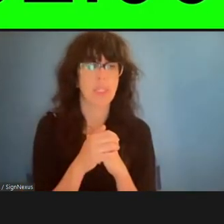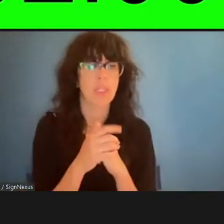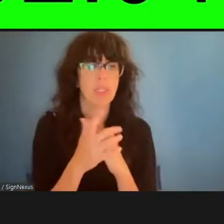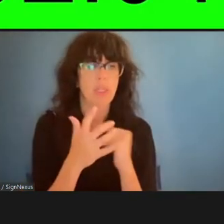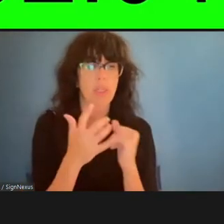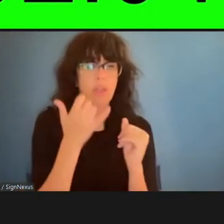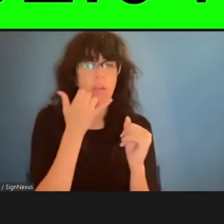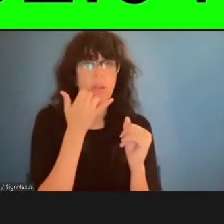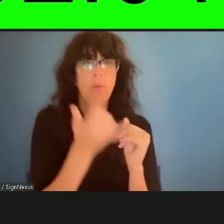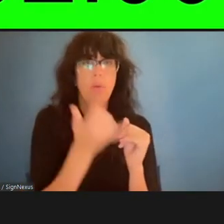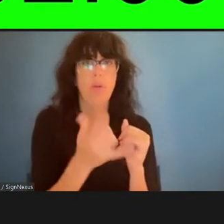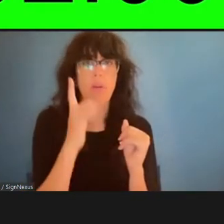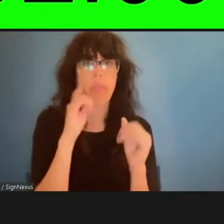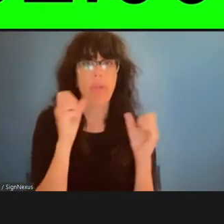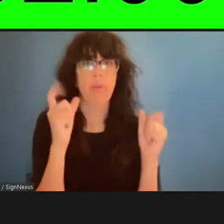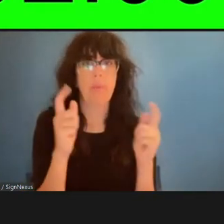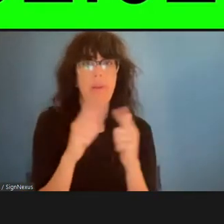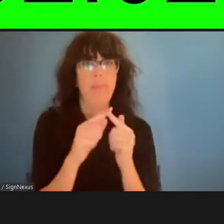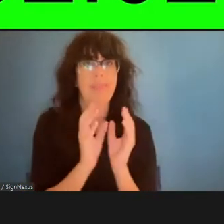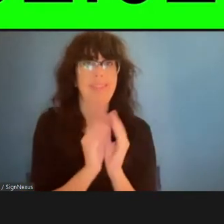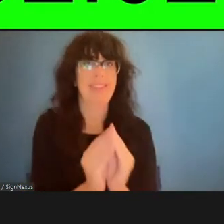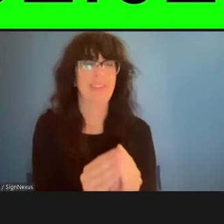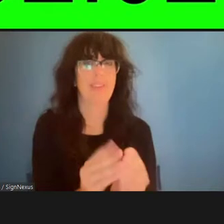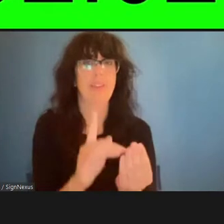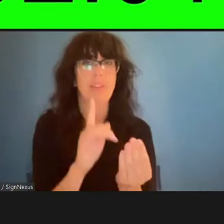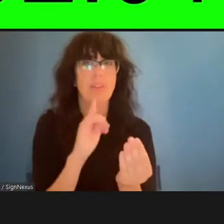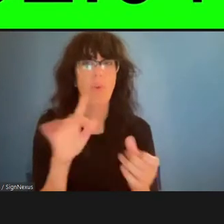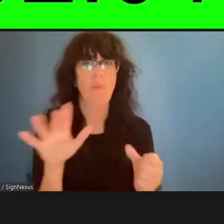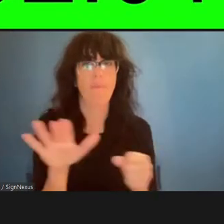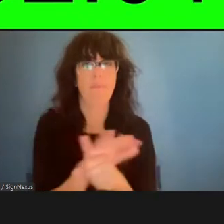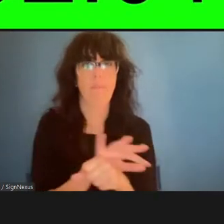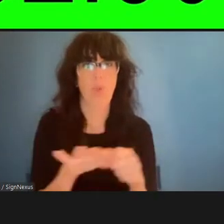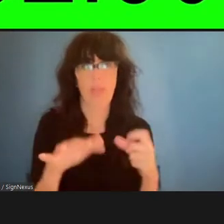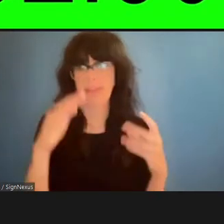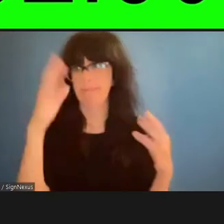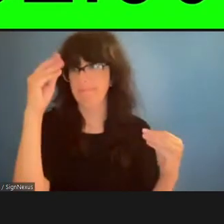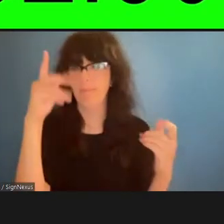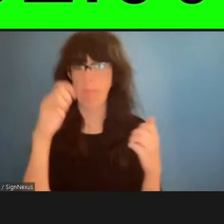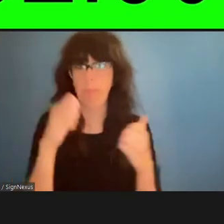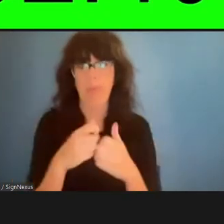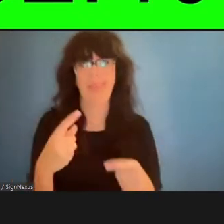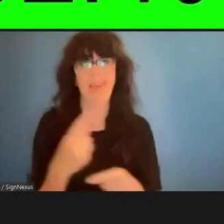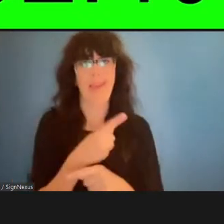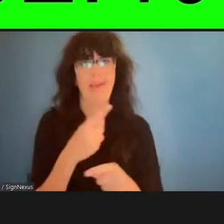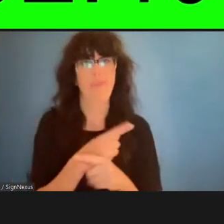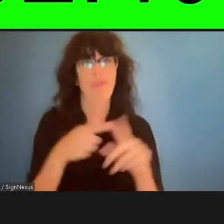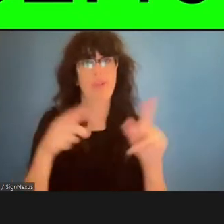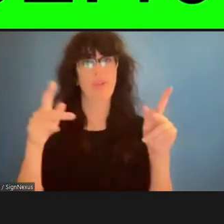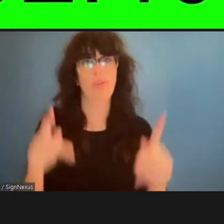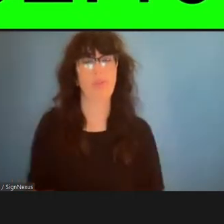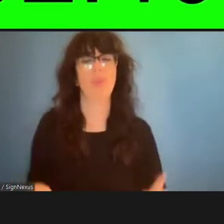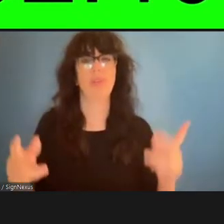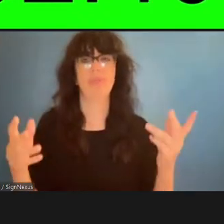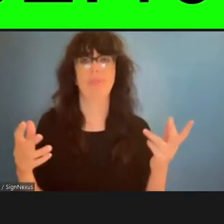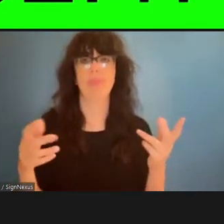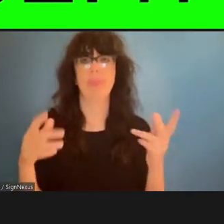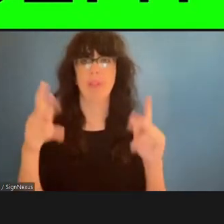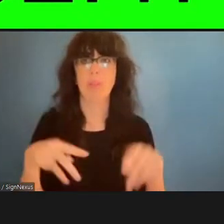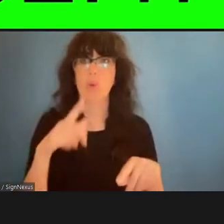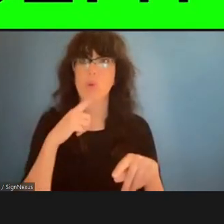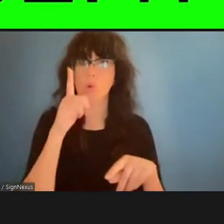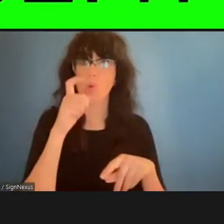think a lot of these sessions don't fully reflect the average person it's the type of person who can show up at 10